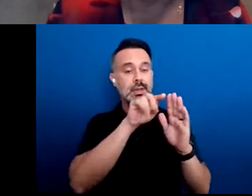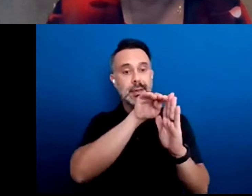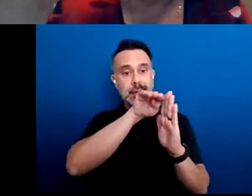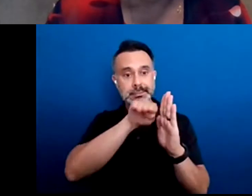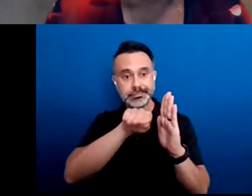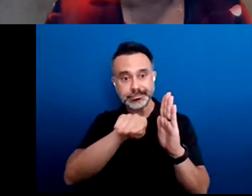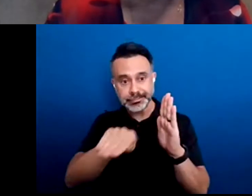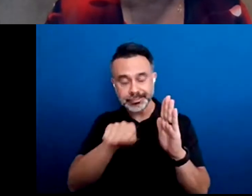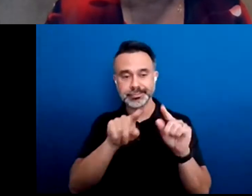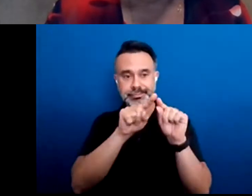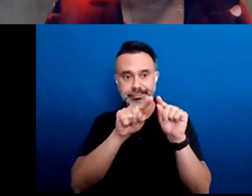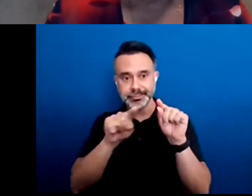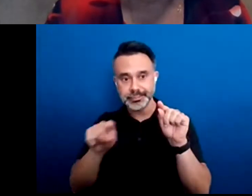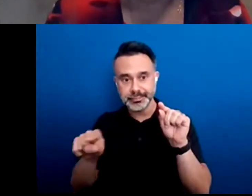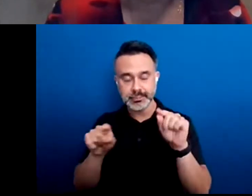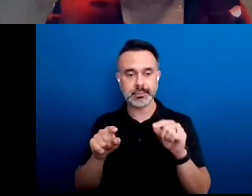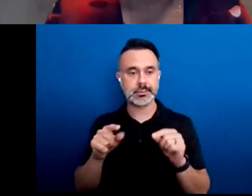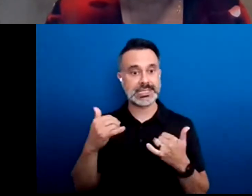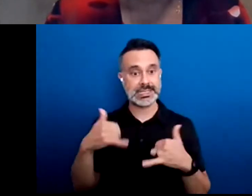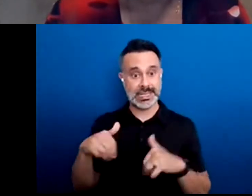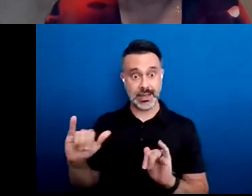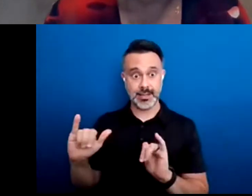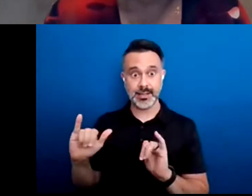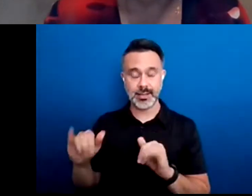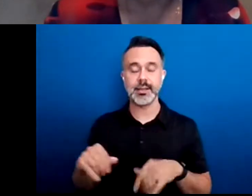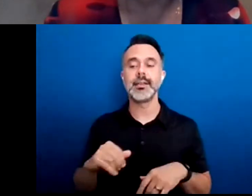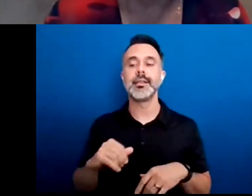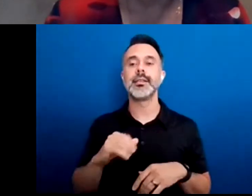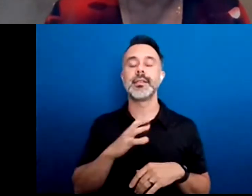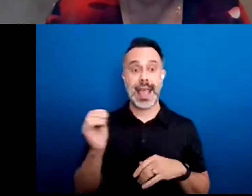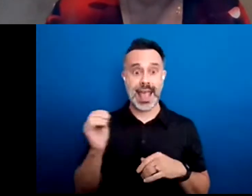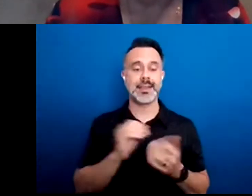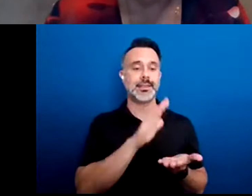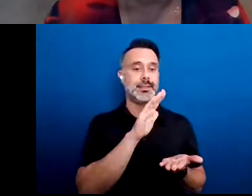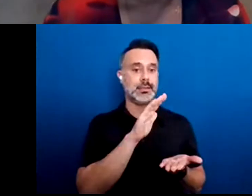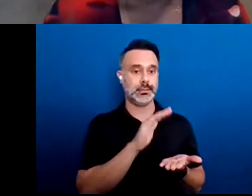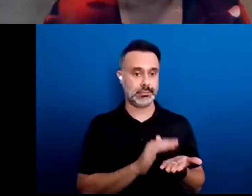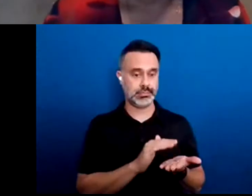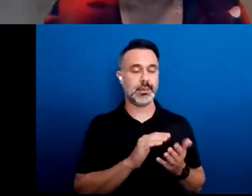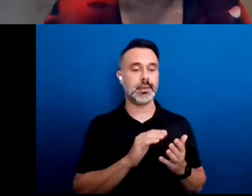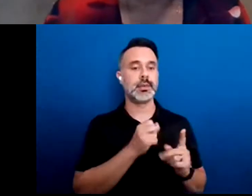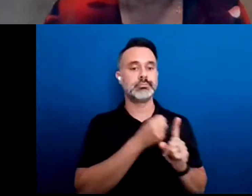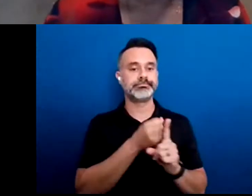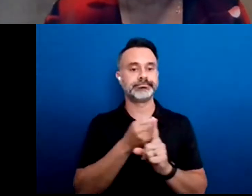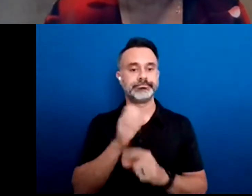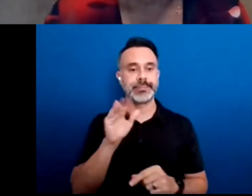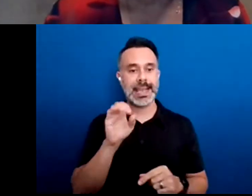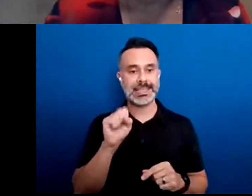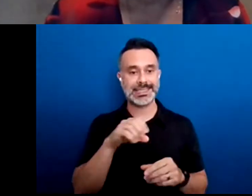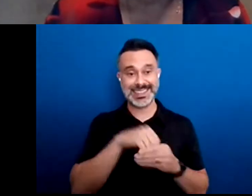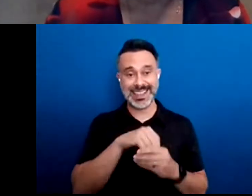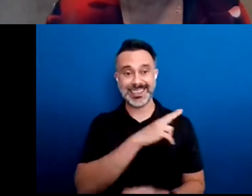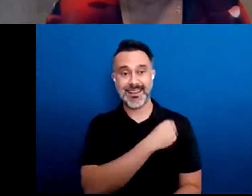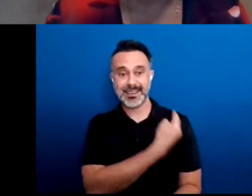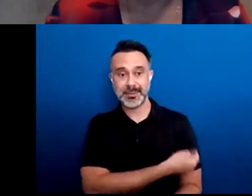in cases, as well as a reduction in cases in the hospital, that we will